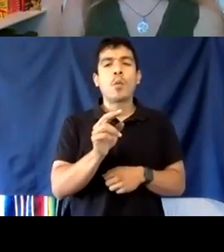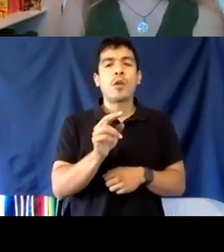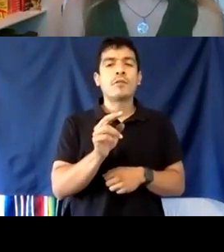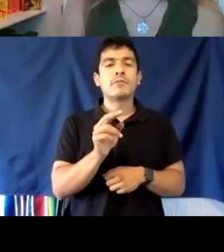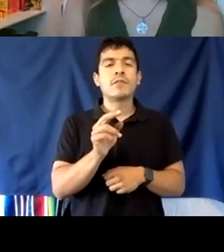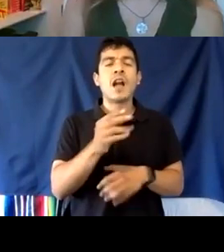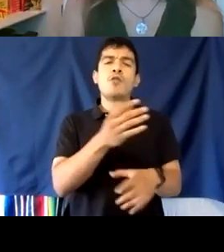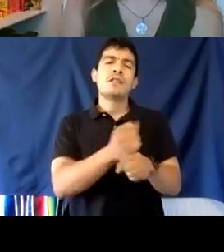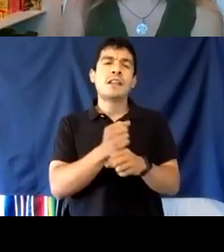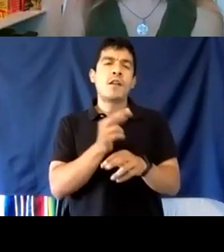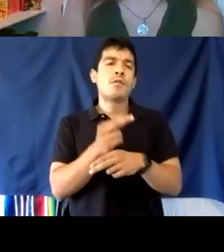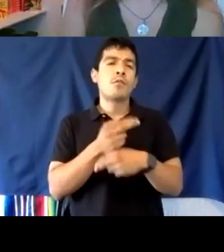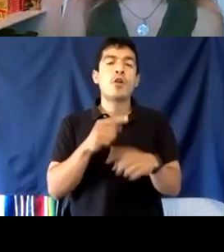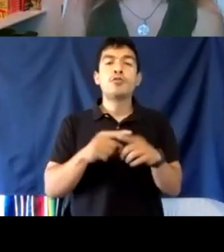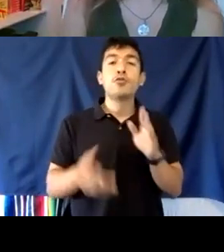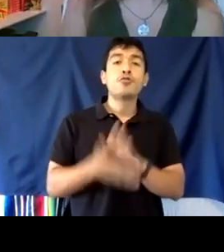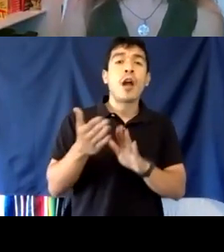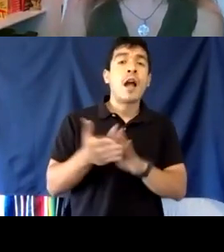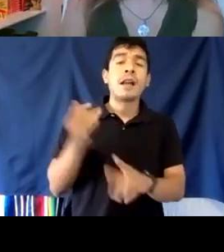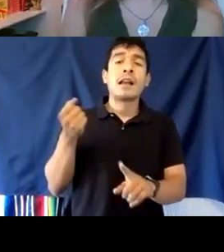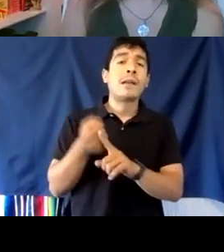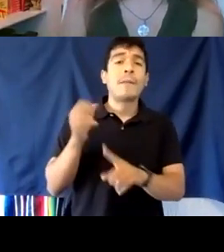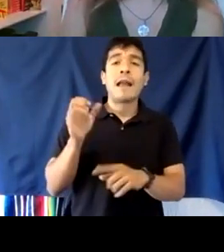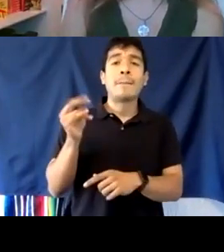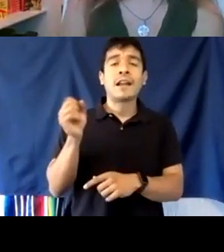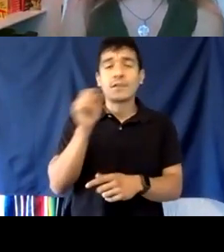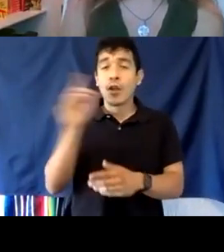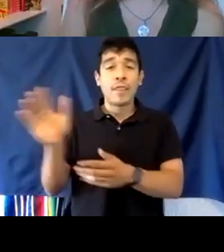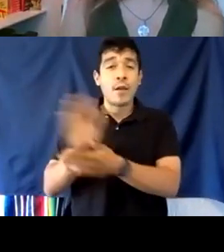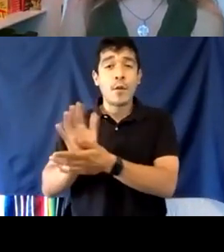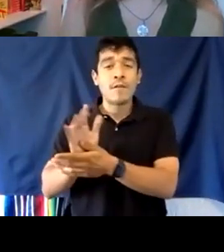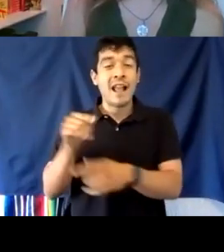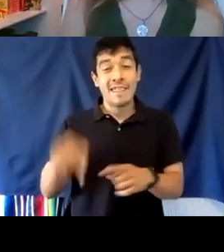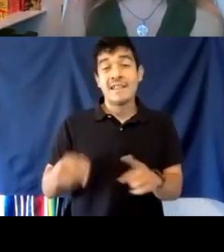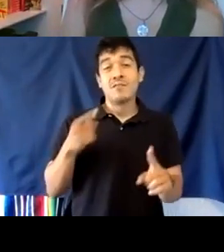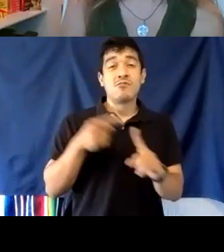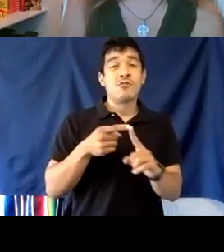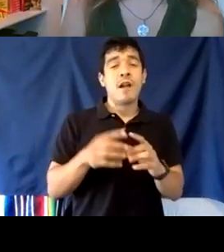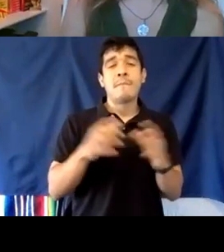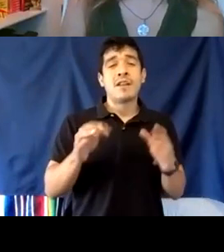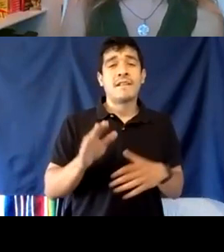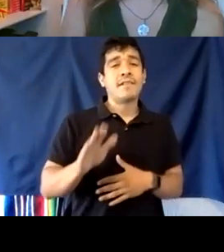receive resources to run impact campaigns for their films, you know, at this point, you know, much of the